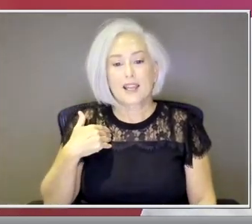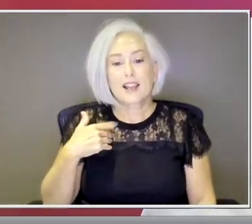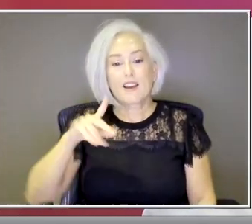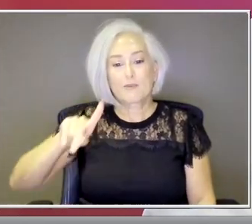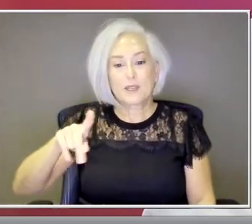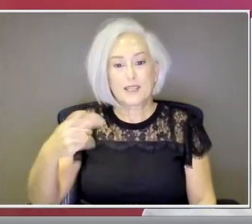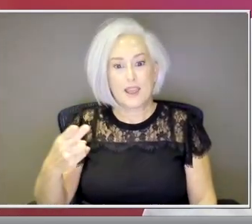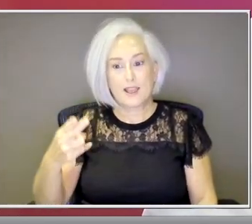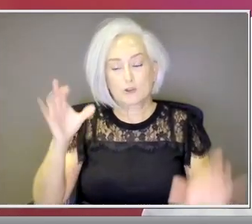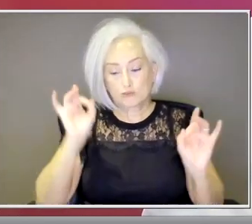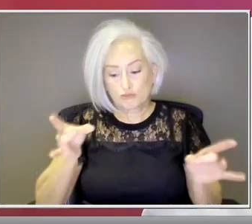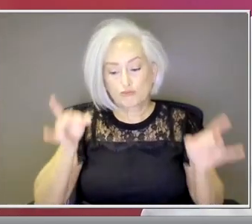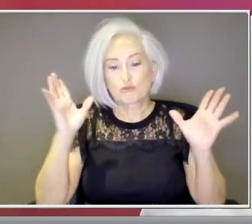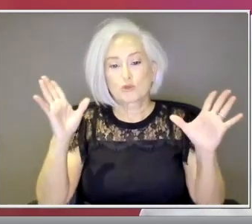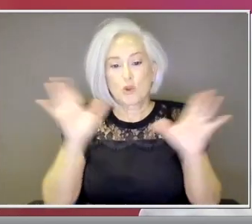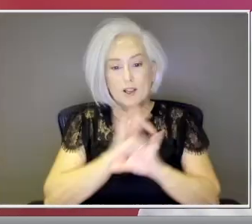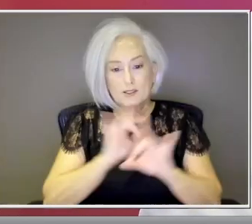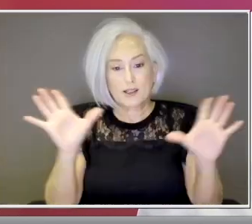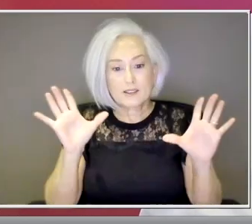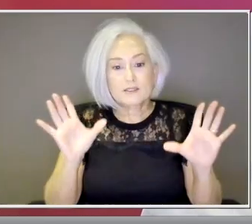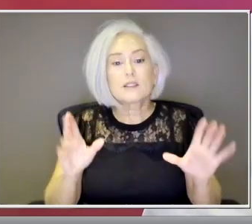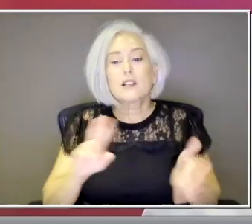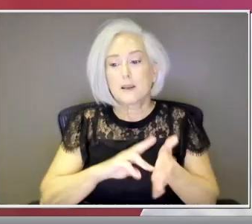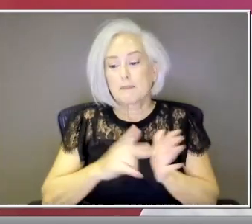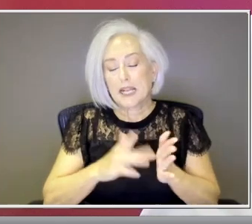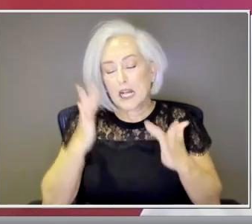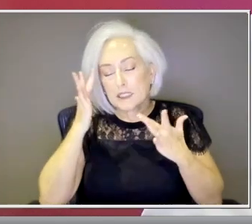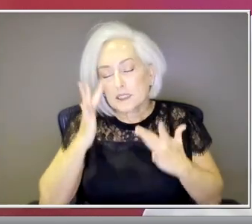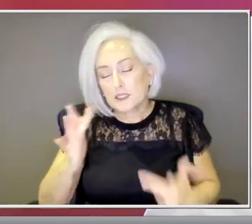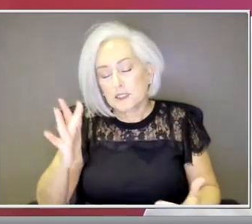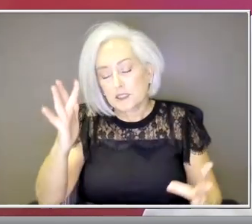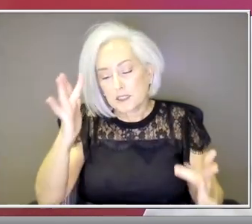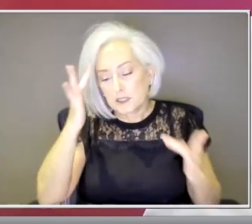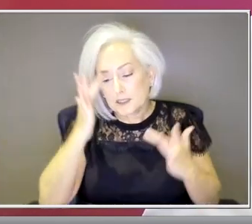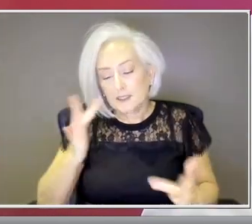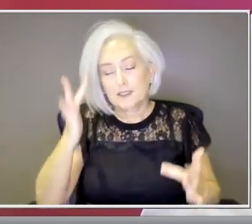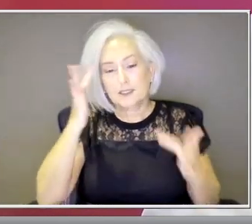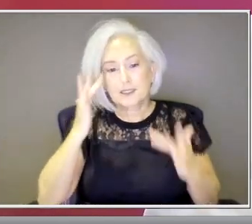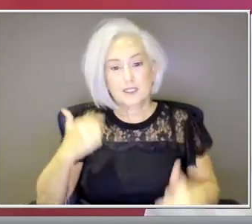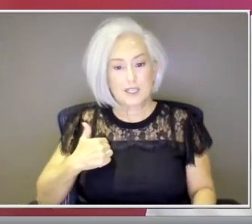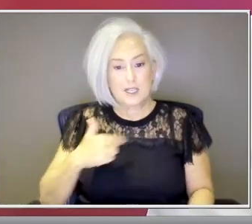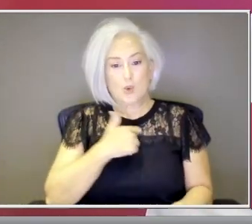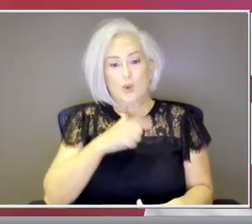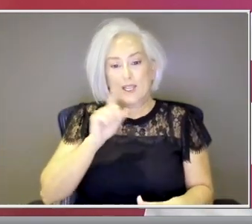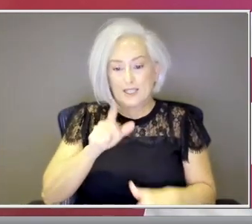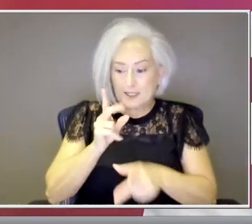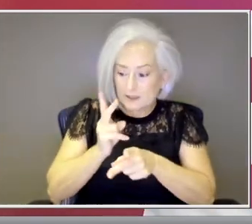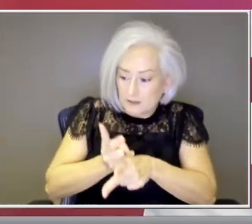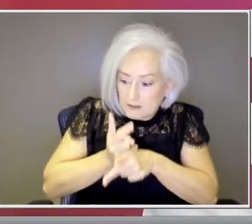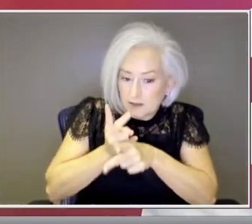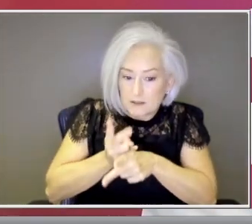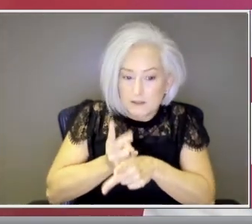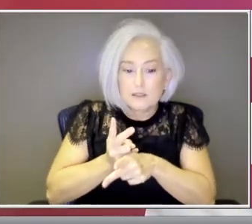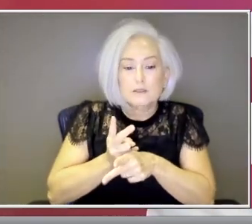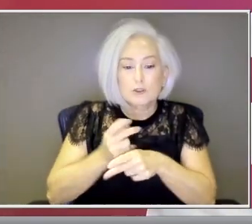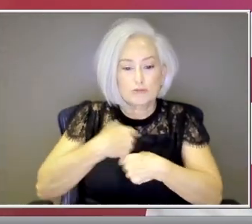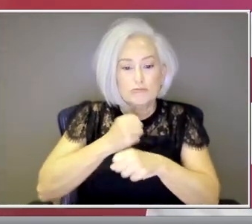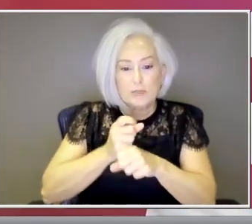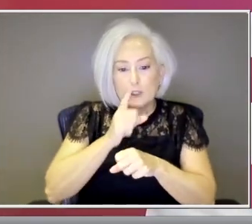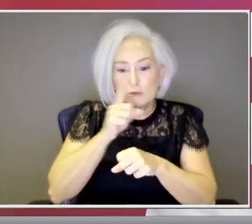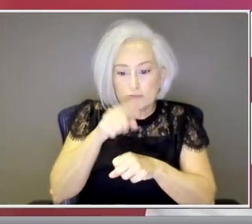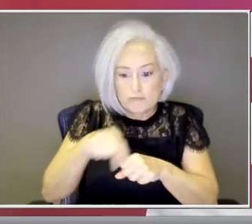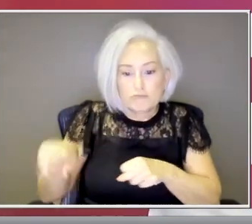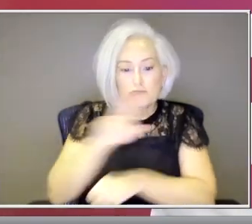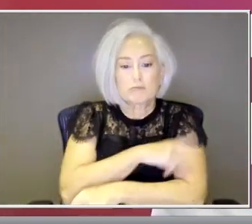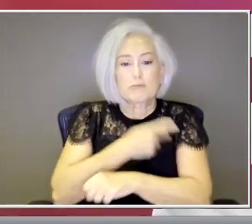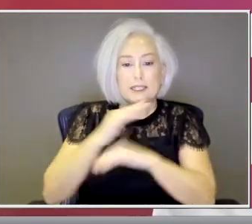often very sick, and so we have to work hard as a health system in our pediatric ICU to stabilize these patients. They can have low blood